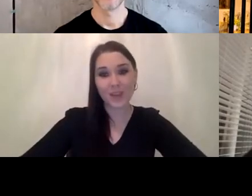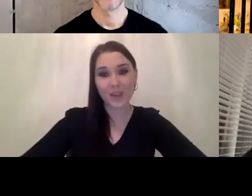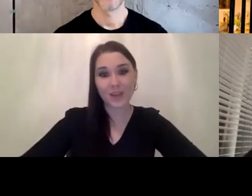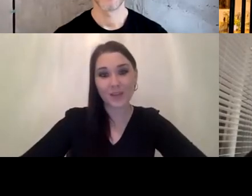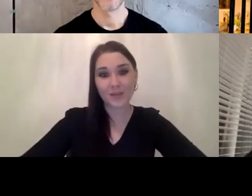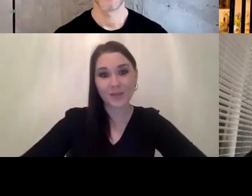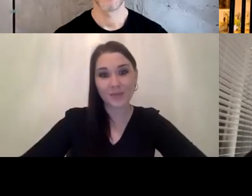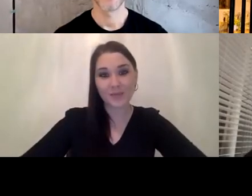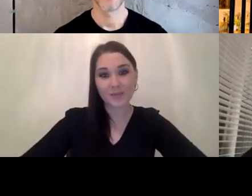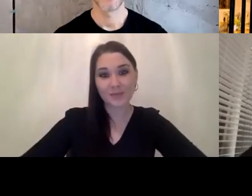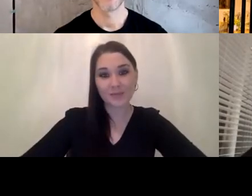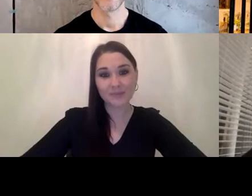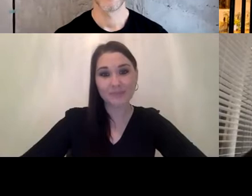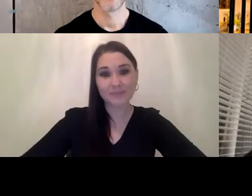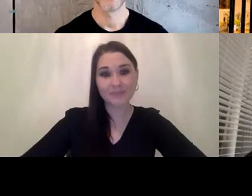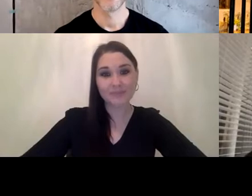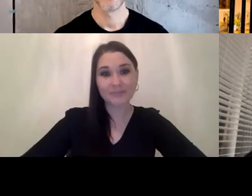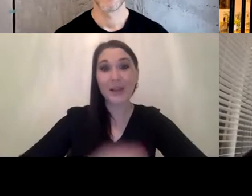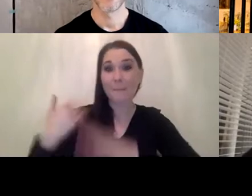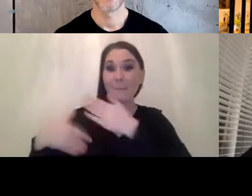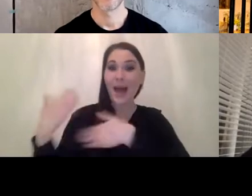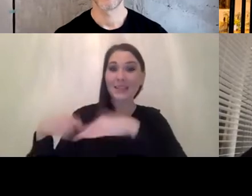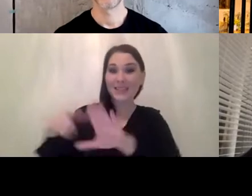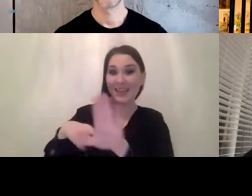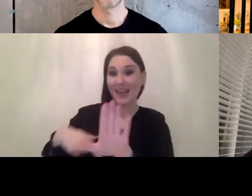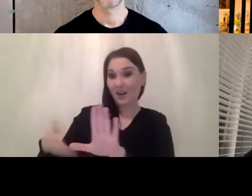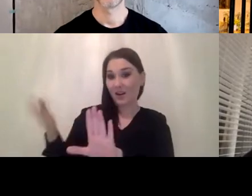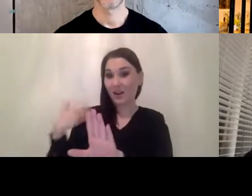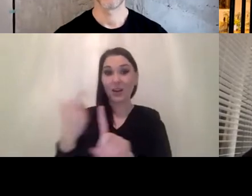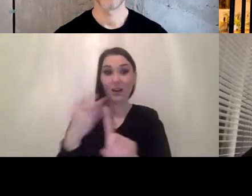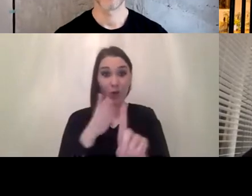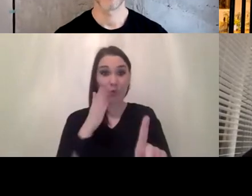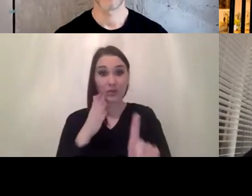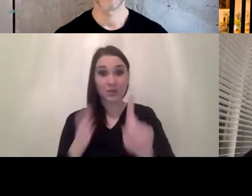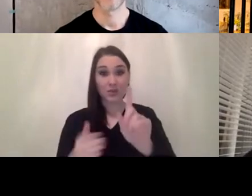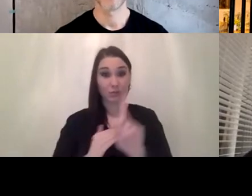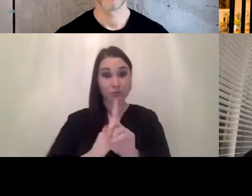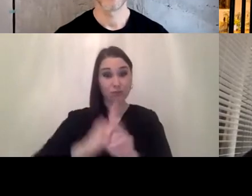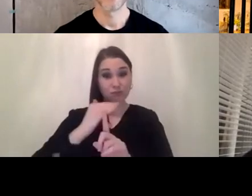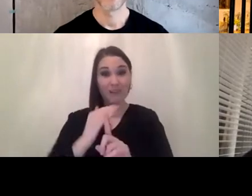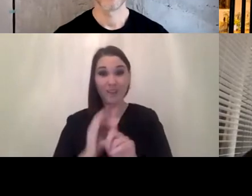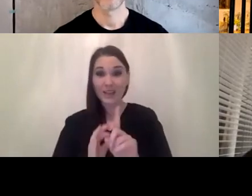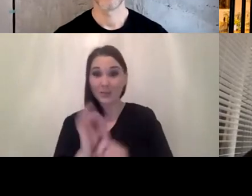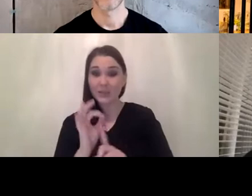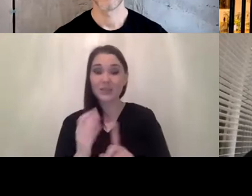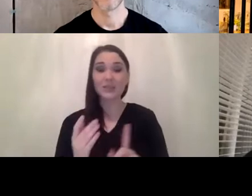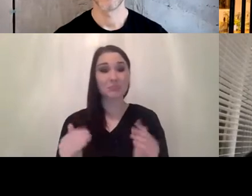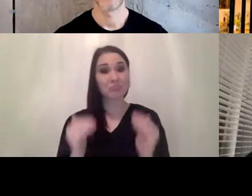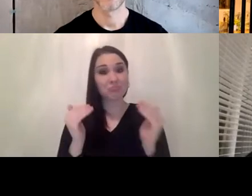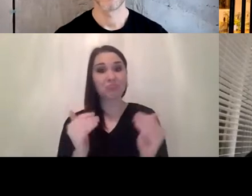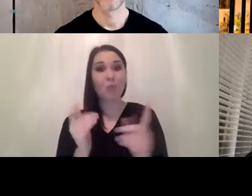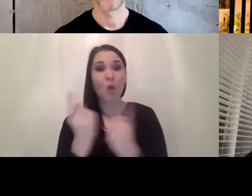Okay, there we go. So the poll is, in the past year, have you noticed any advancements in the products or services that you